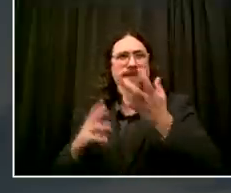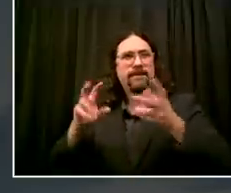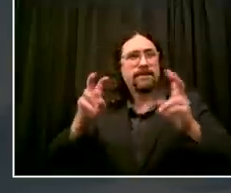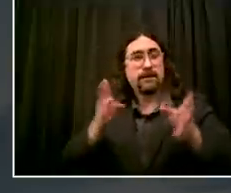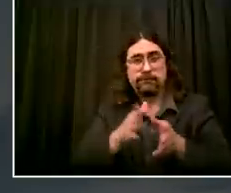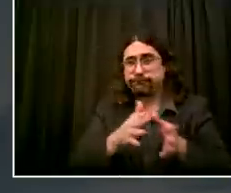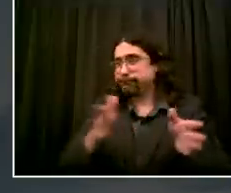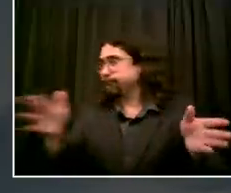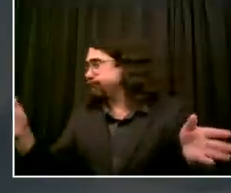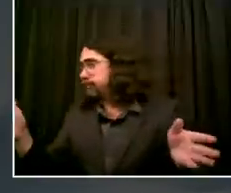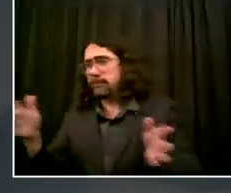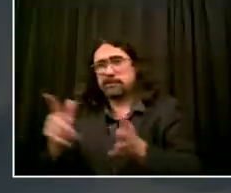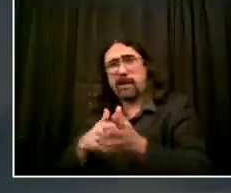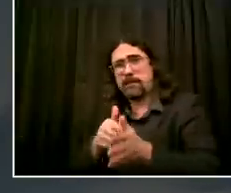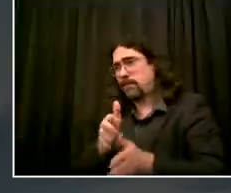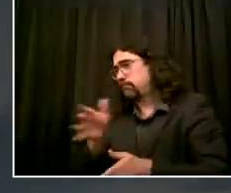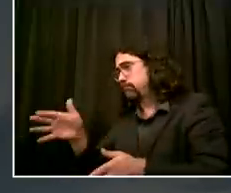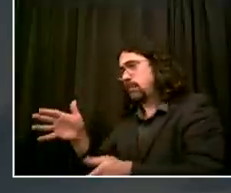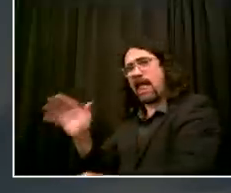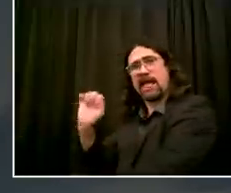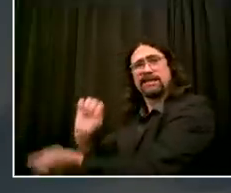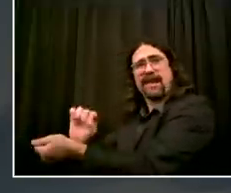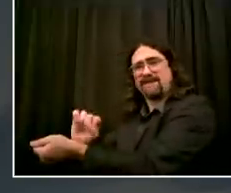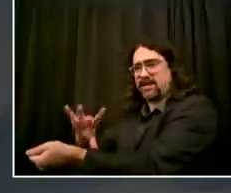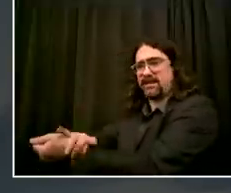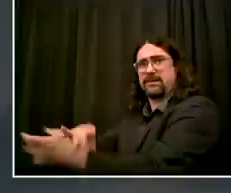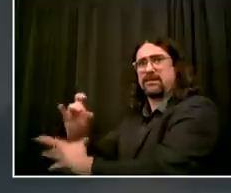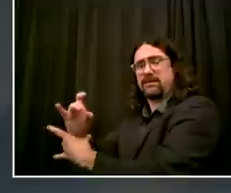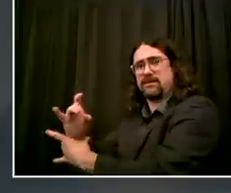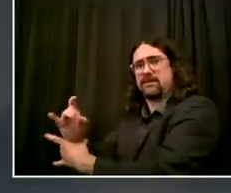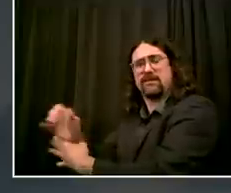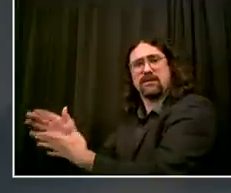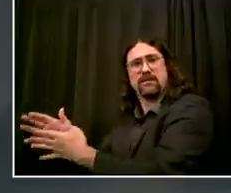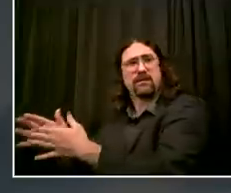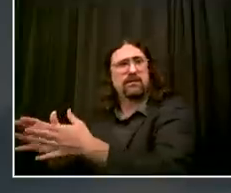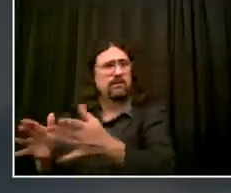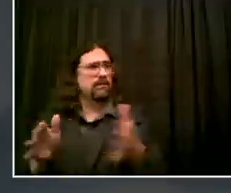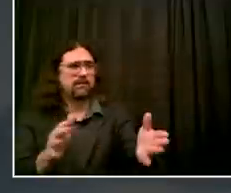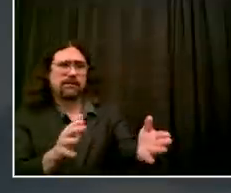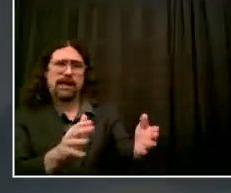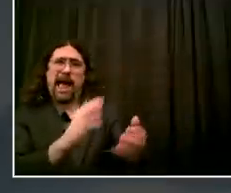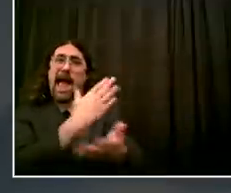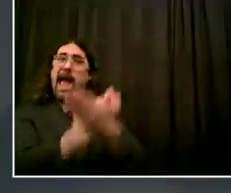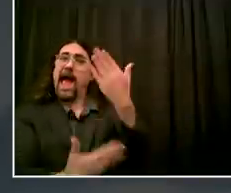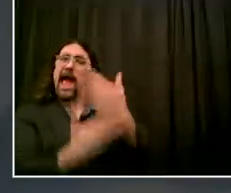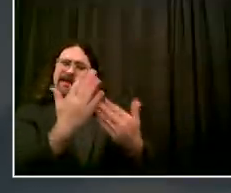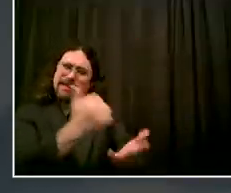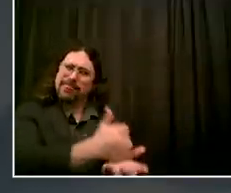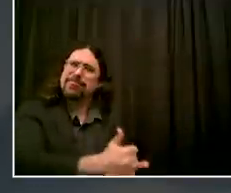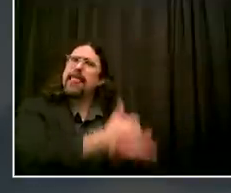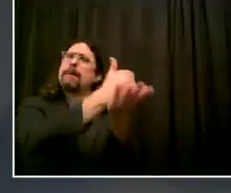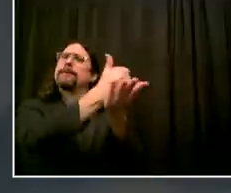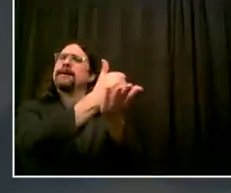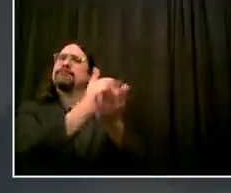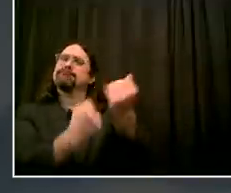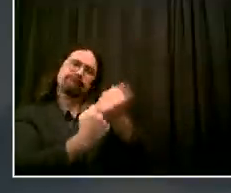minority-majority police department. We have an incredible opportunity here. And in the first week of their training, which